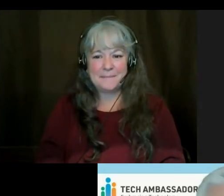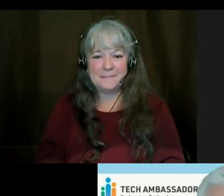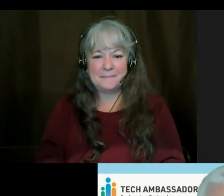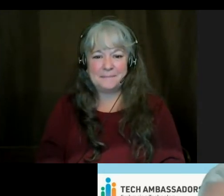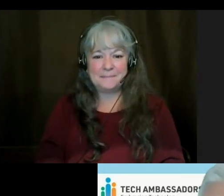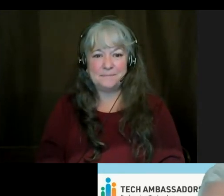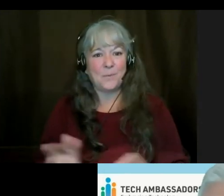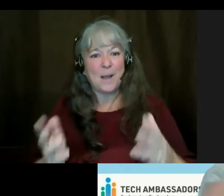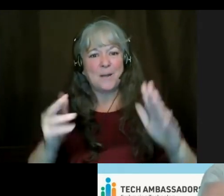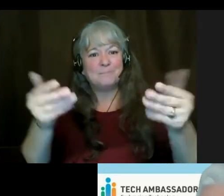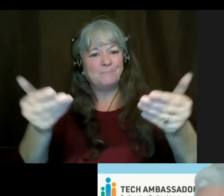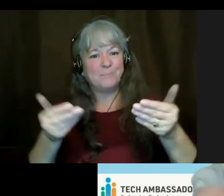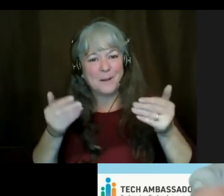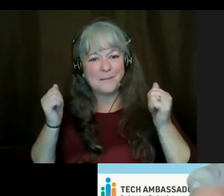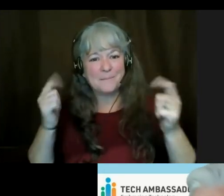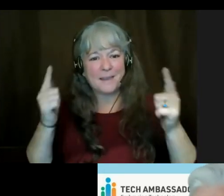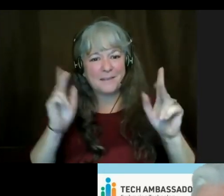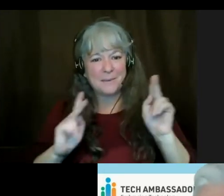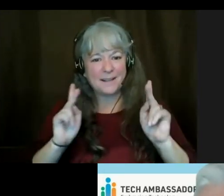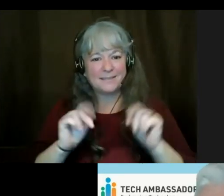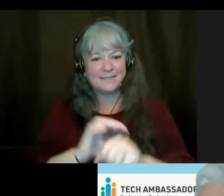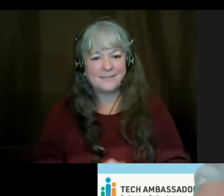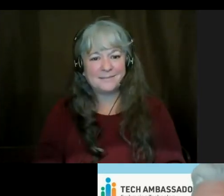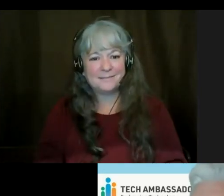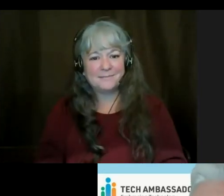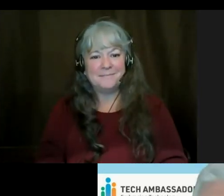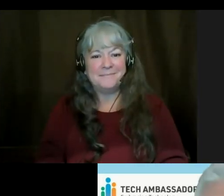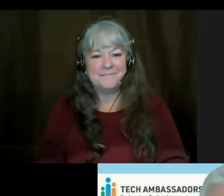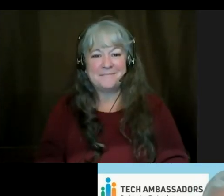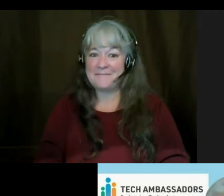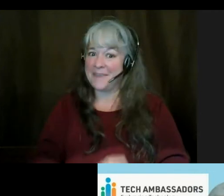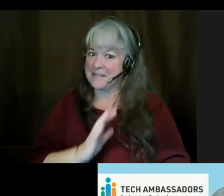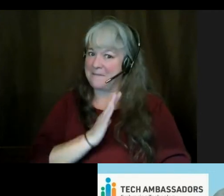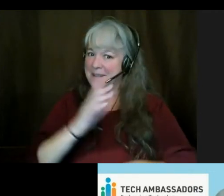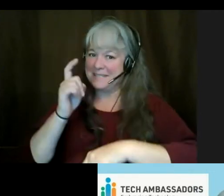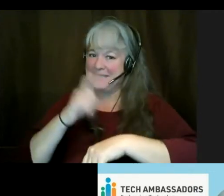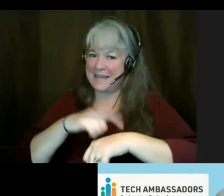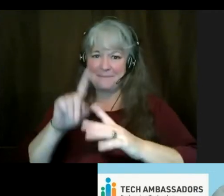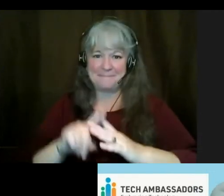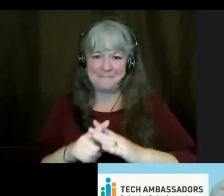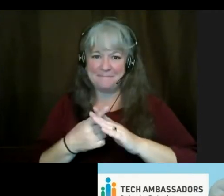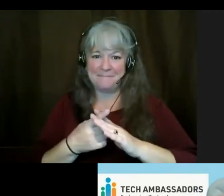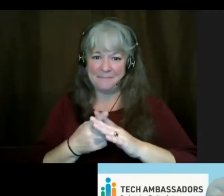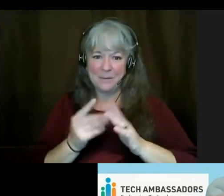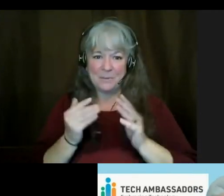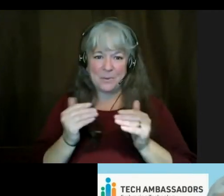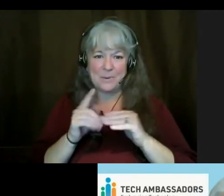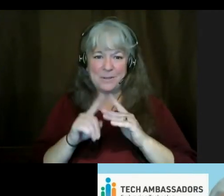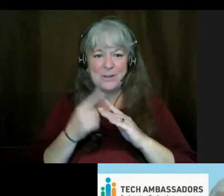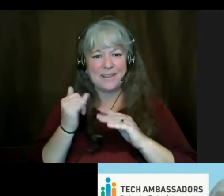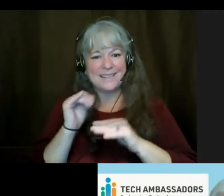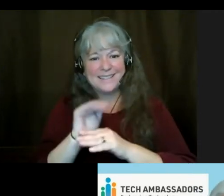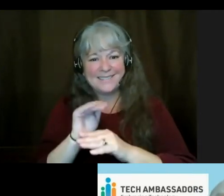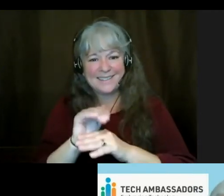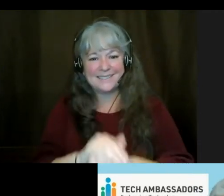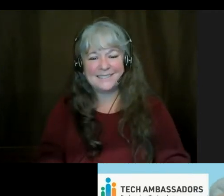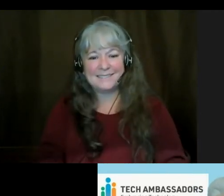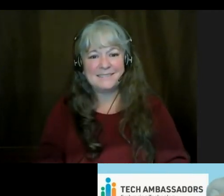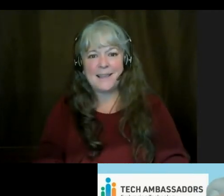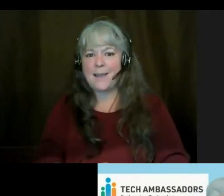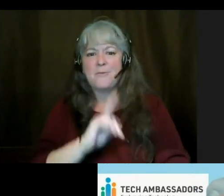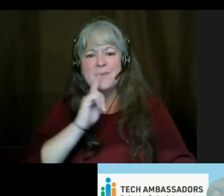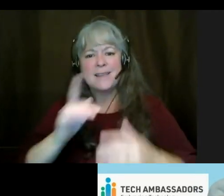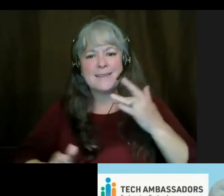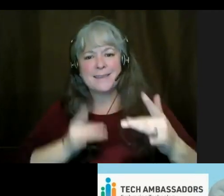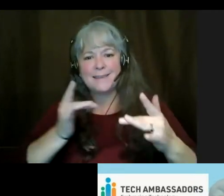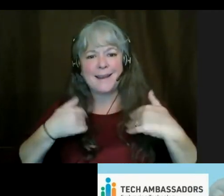Well, welcome everyone. It's officially time, so we're going to go ahead and get started this evening. We are really excited